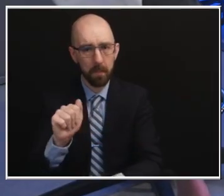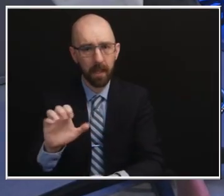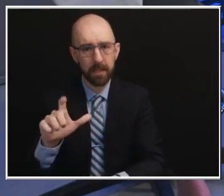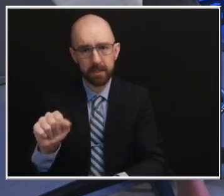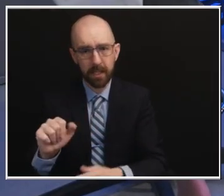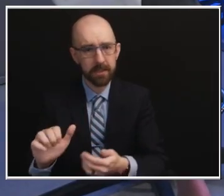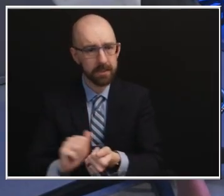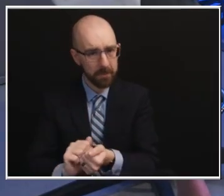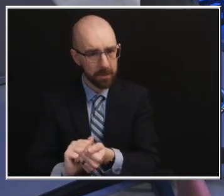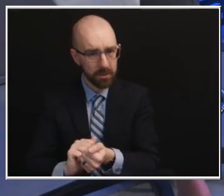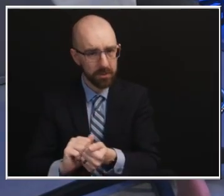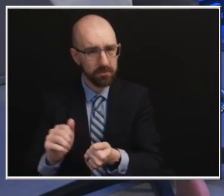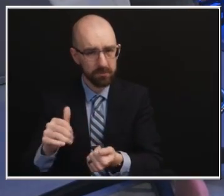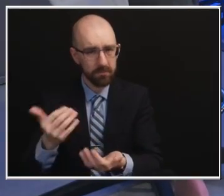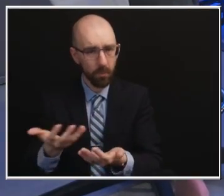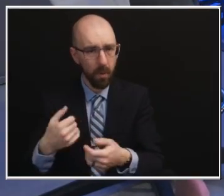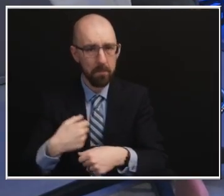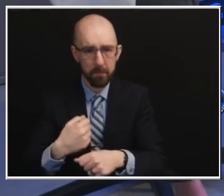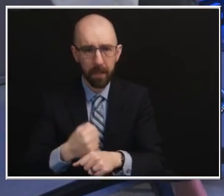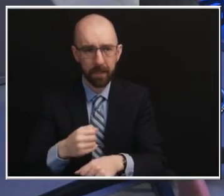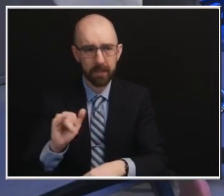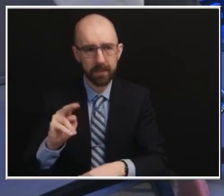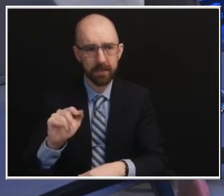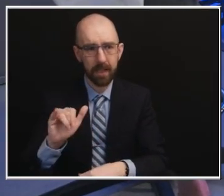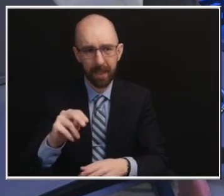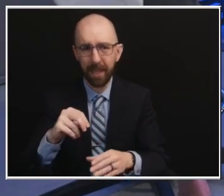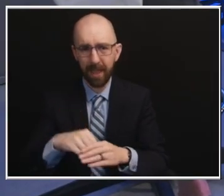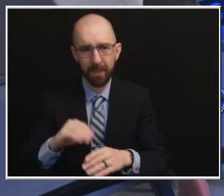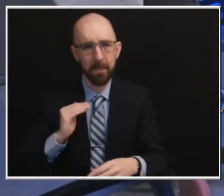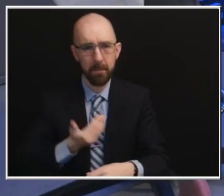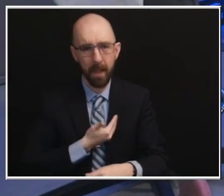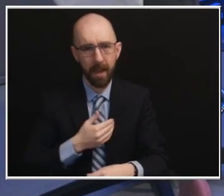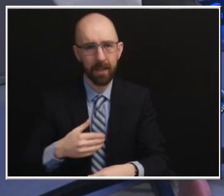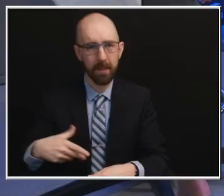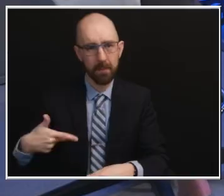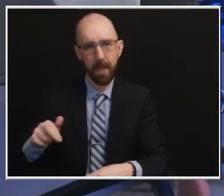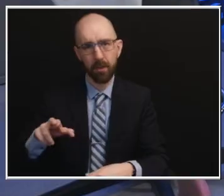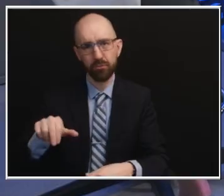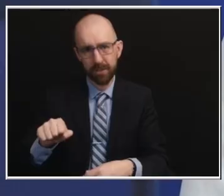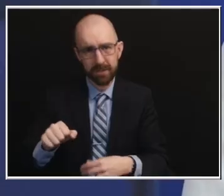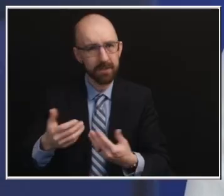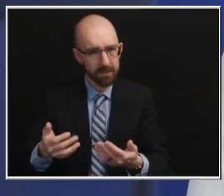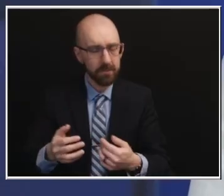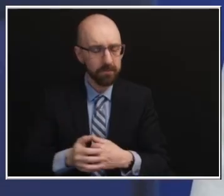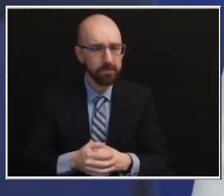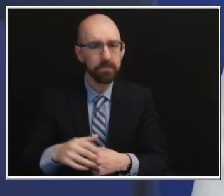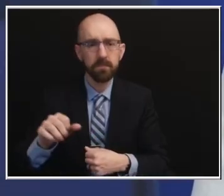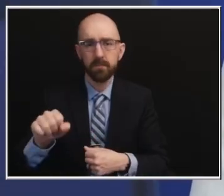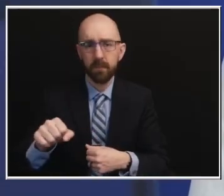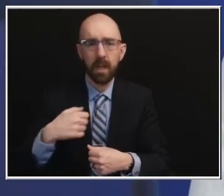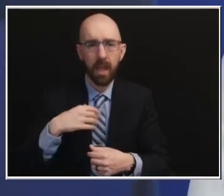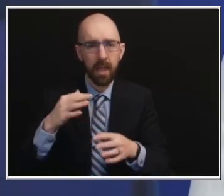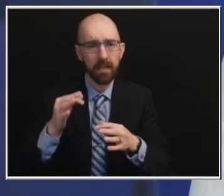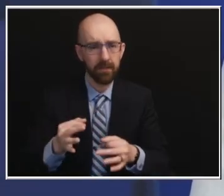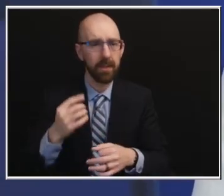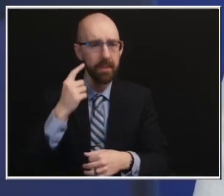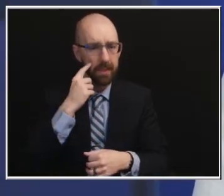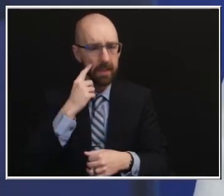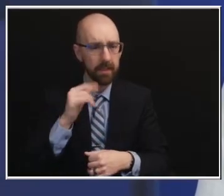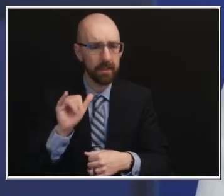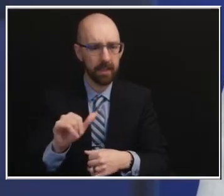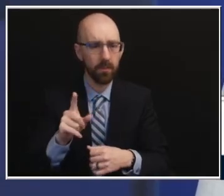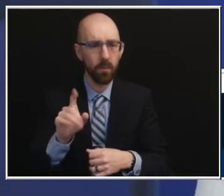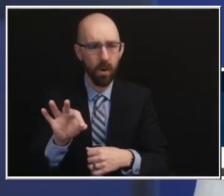cell is what makes insulin in our bodies within the pancreas. Absolutely. Yeah, I definitely think it is one of the tools